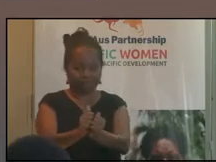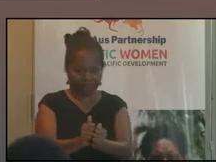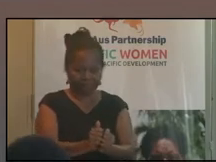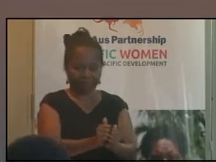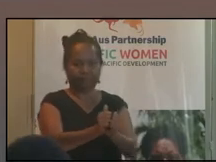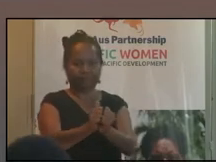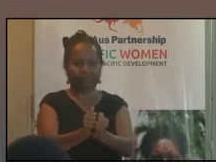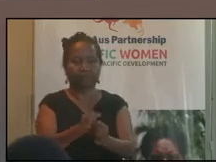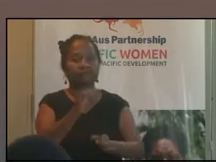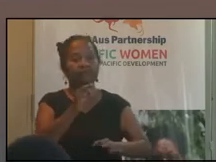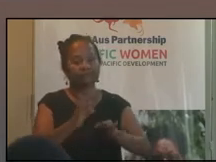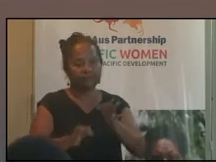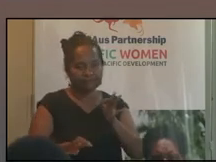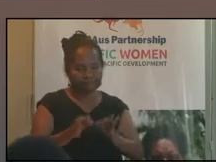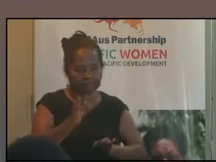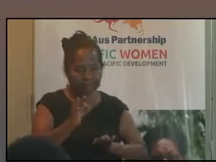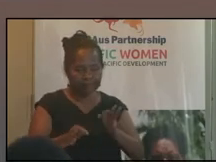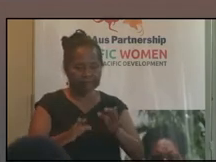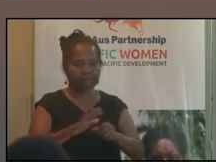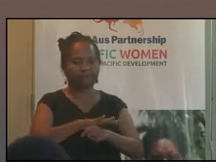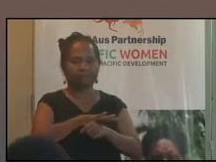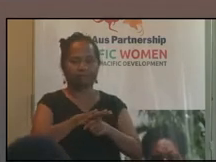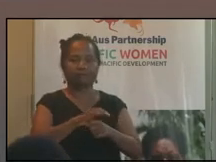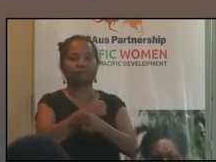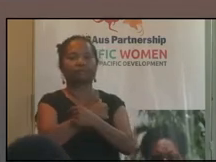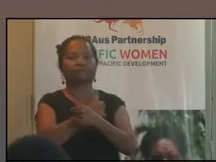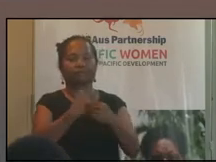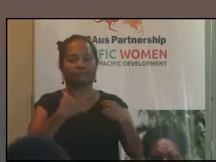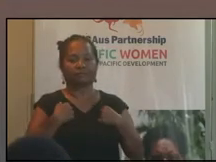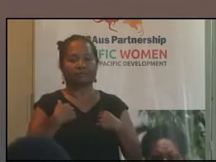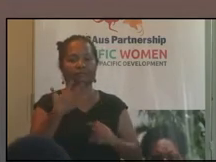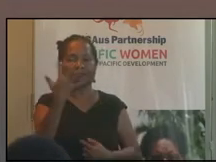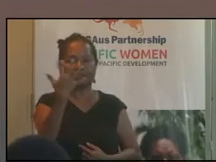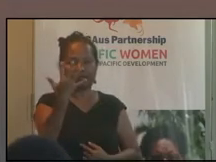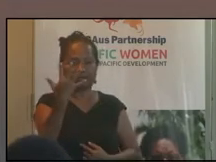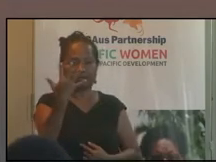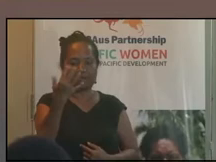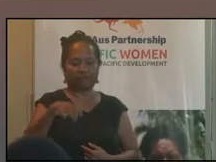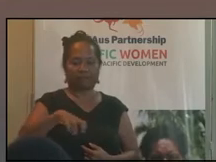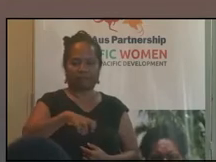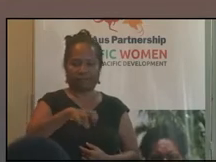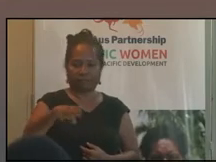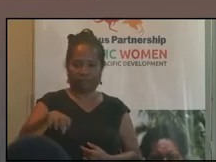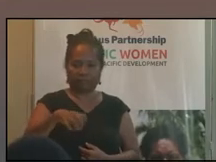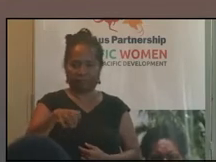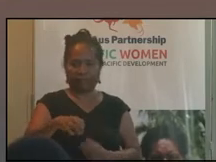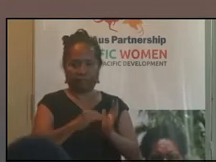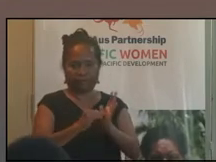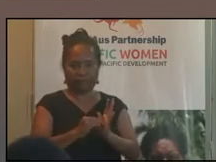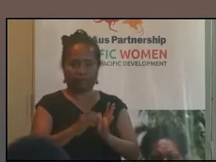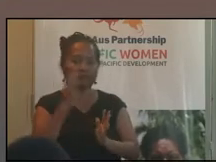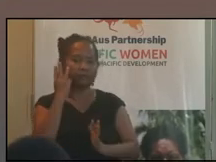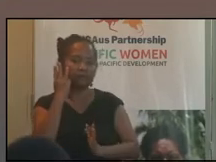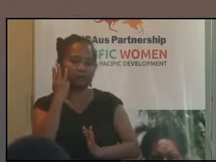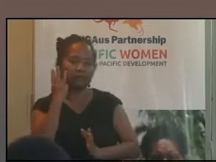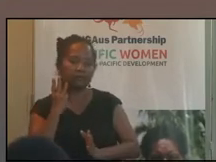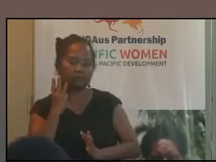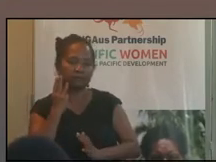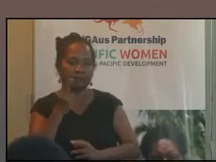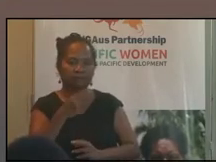is a decision by cabinet that we will have five regional seats for women come